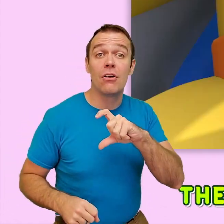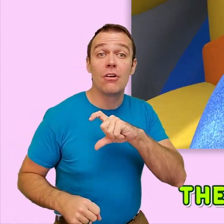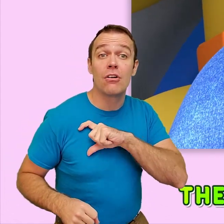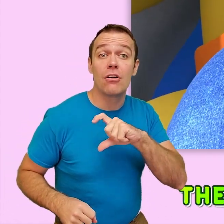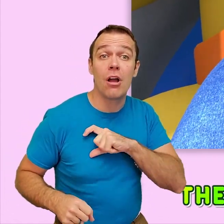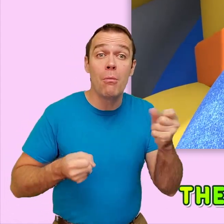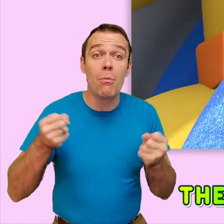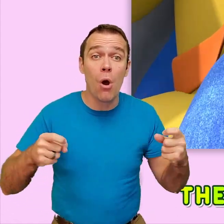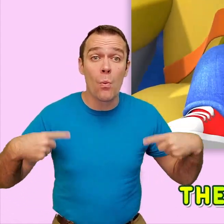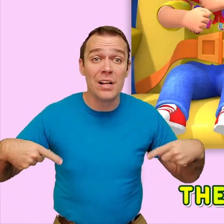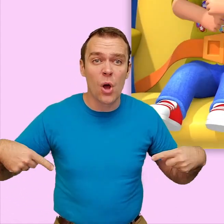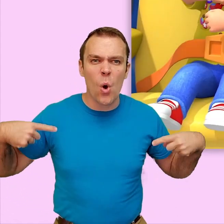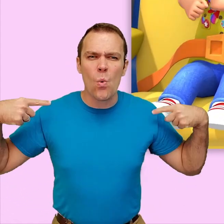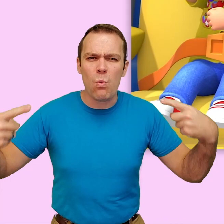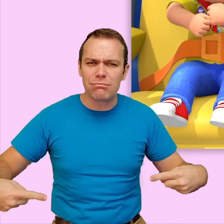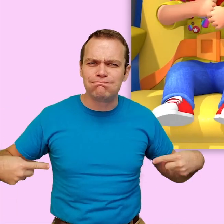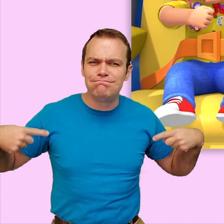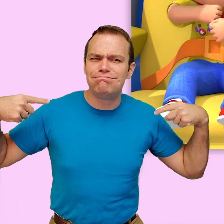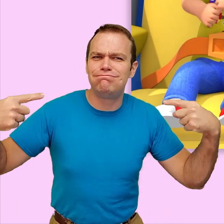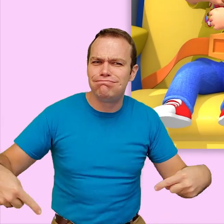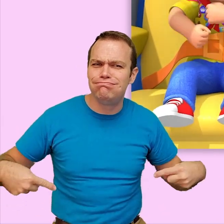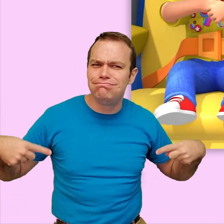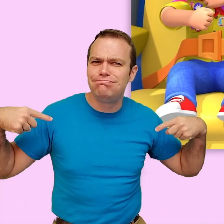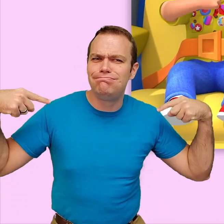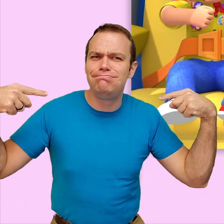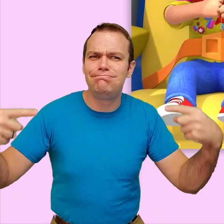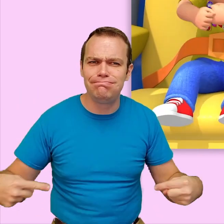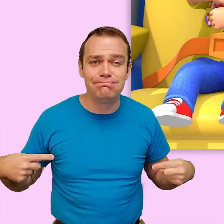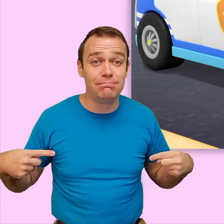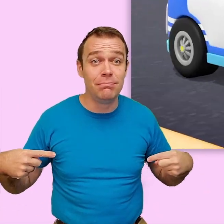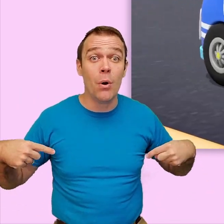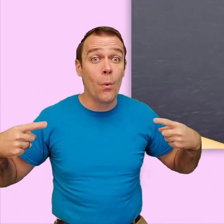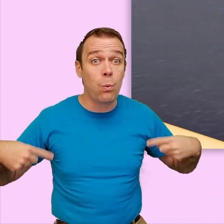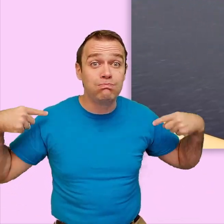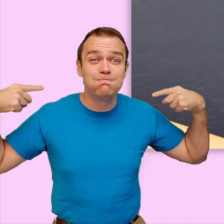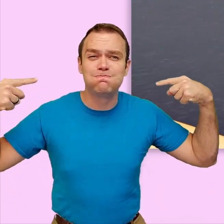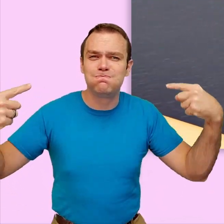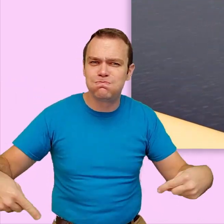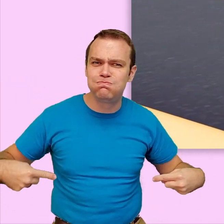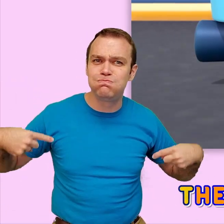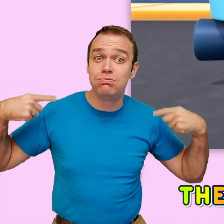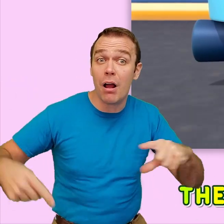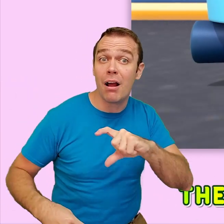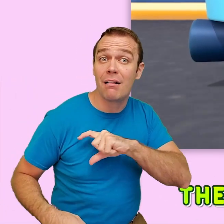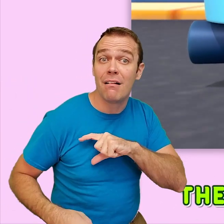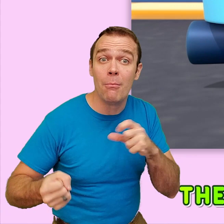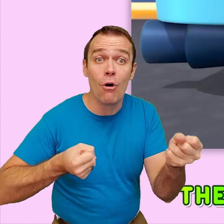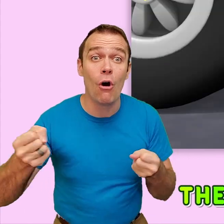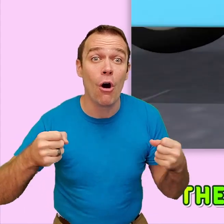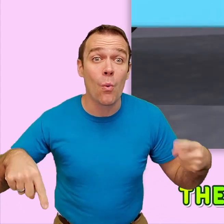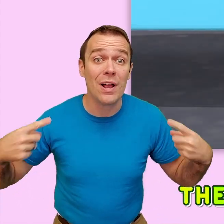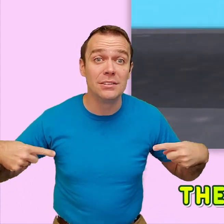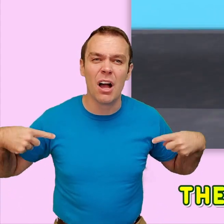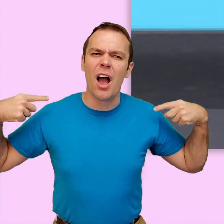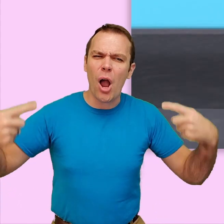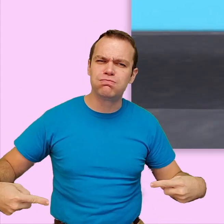The wheels on the police car go round and round, round and round, round and round. The wheels on the